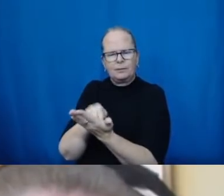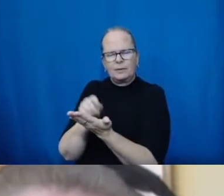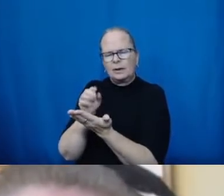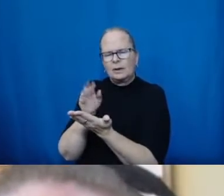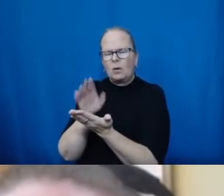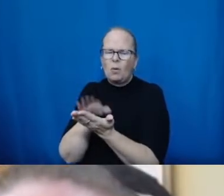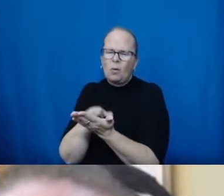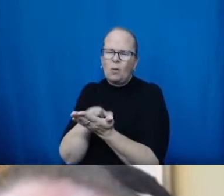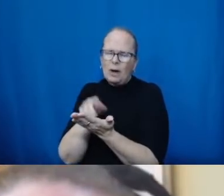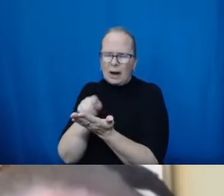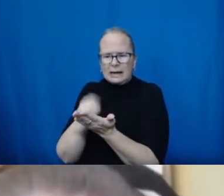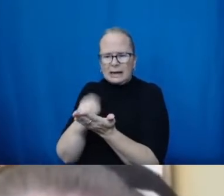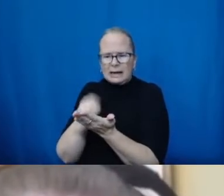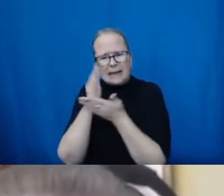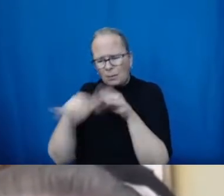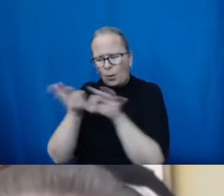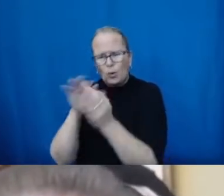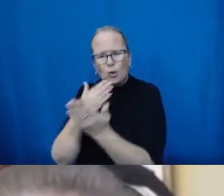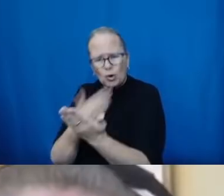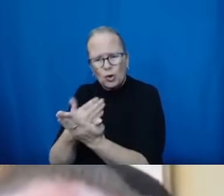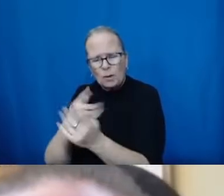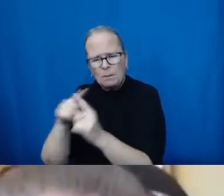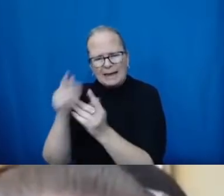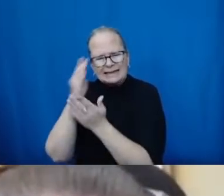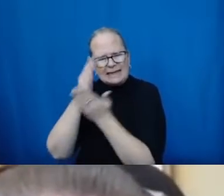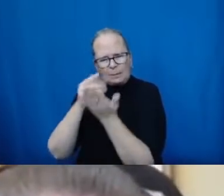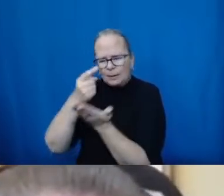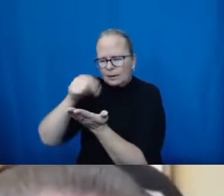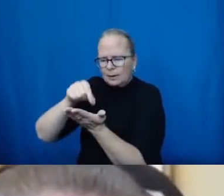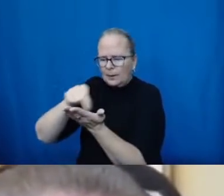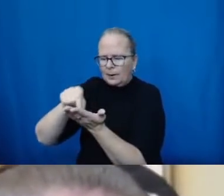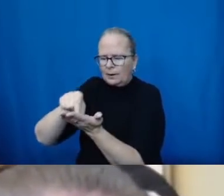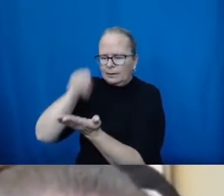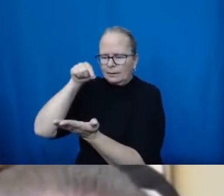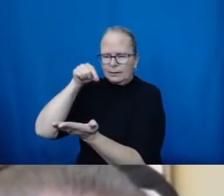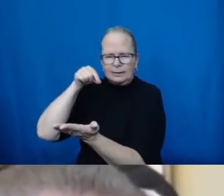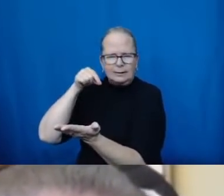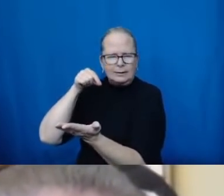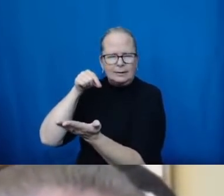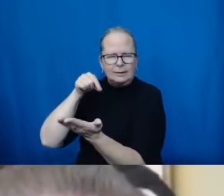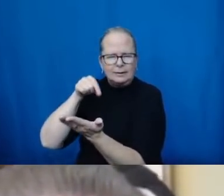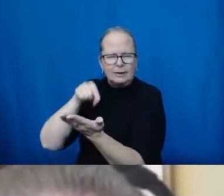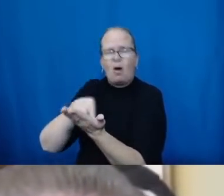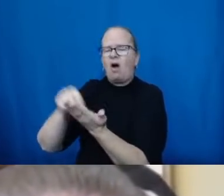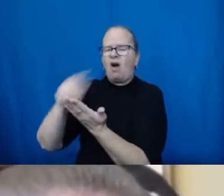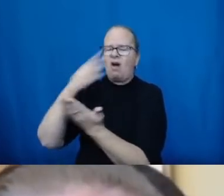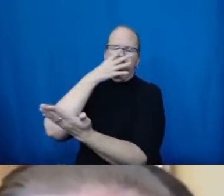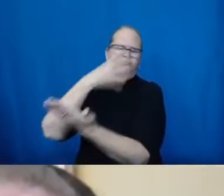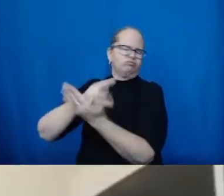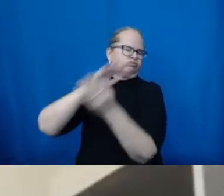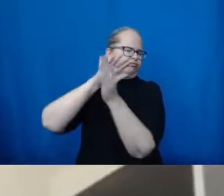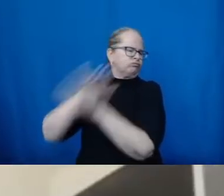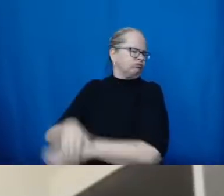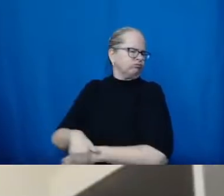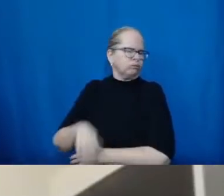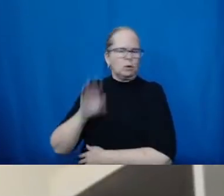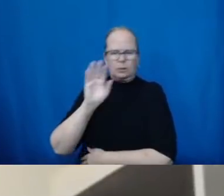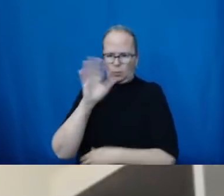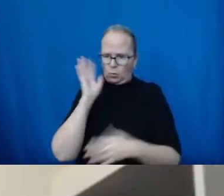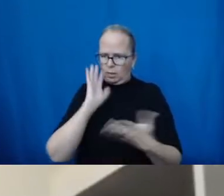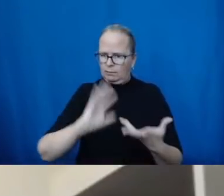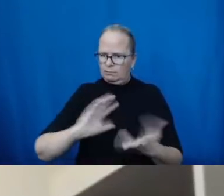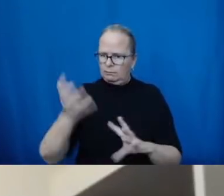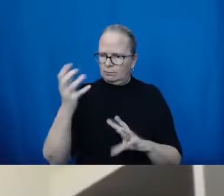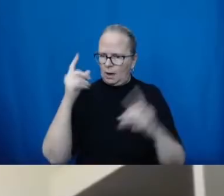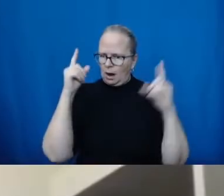process. This is a complex issue. We need to understand it. We need to understand what that complexity is, and then we can better understand